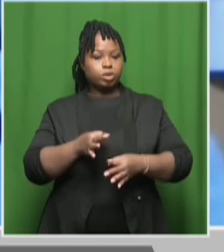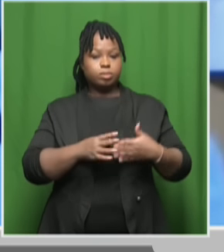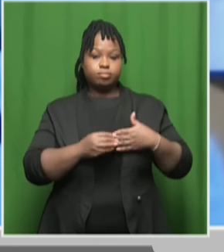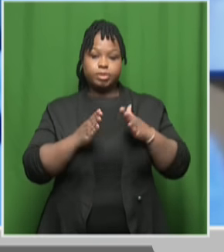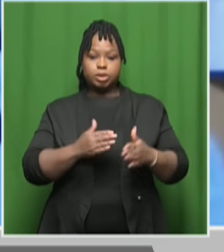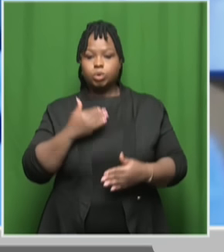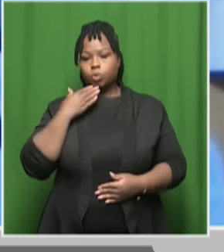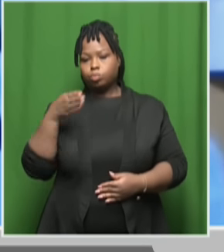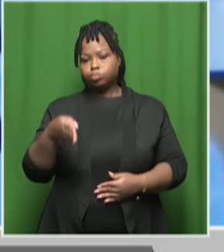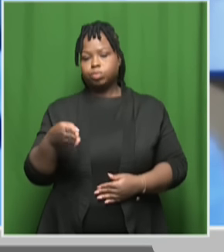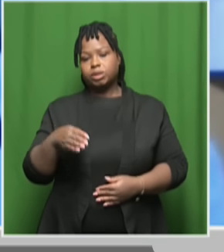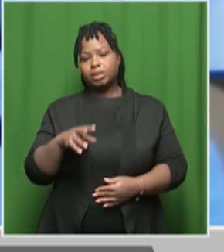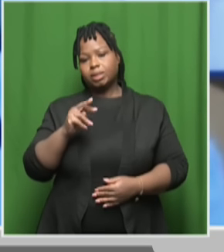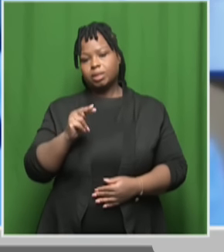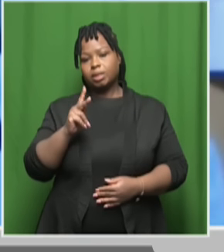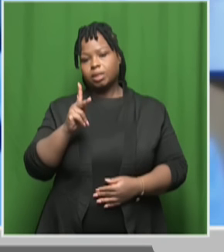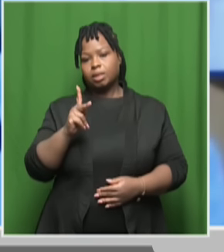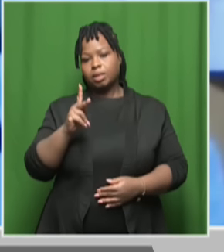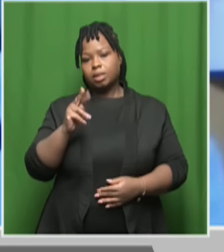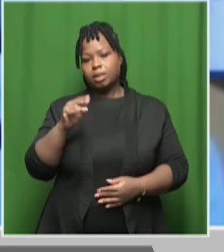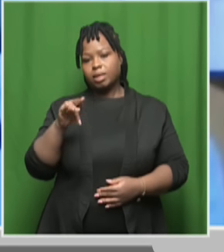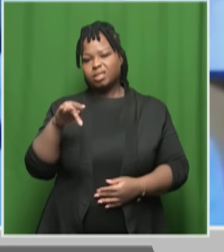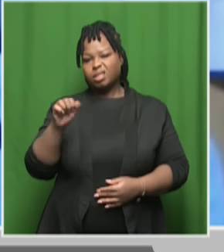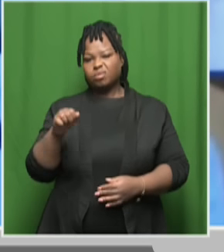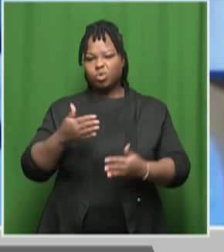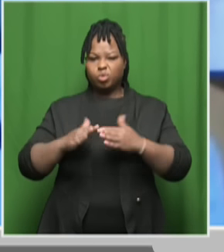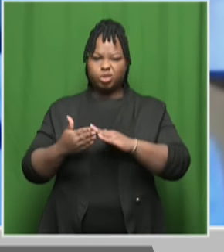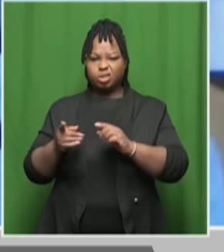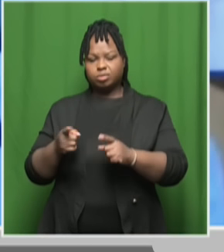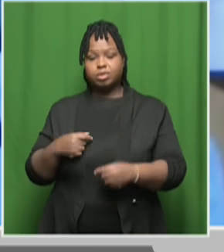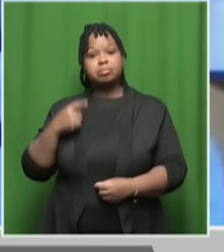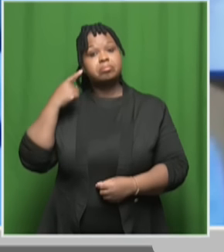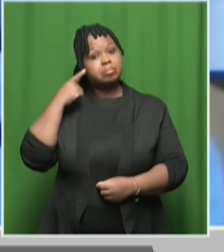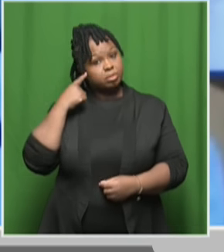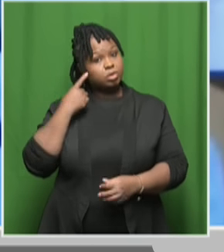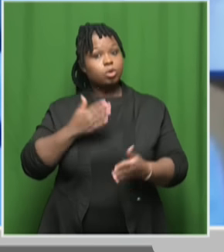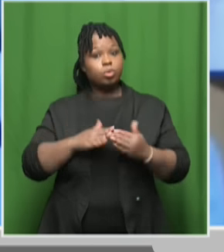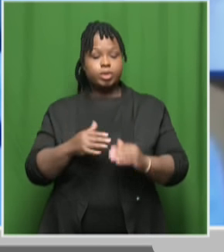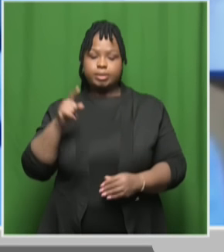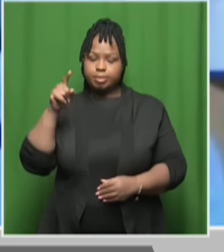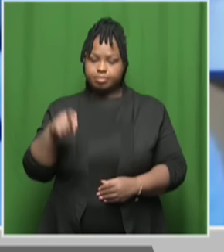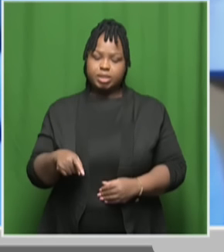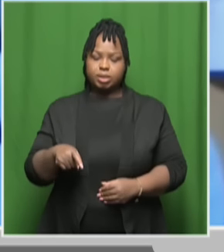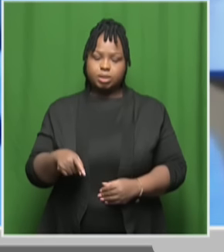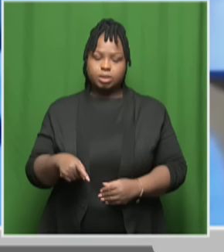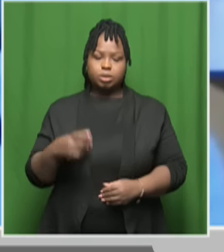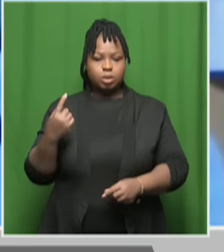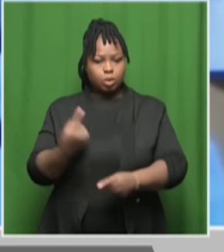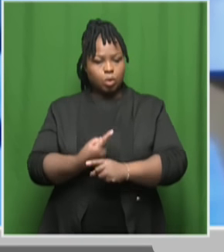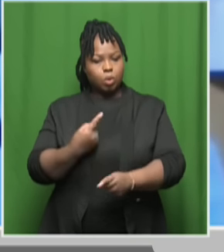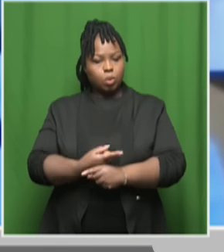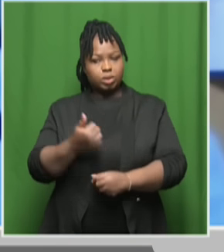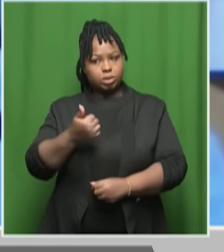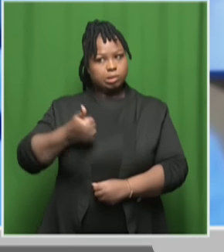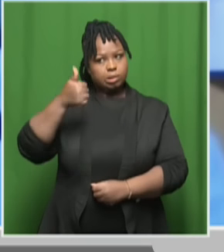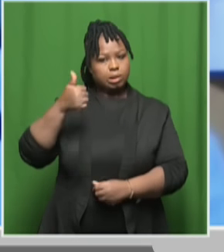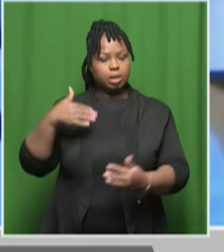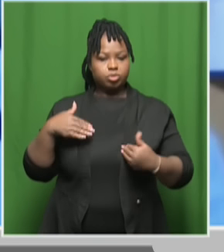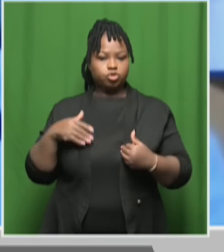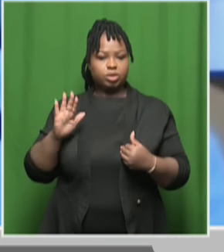leaders within the Knysna municipality. And I think the community needs to really keep us as the